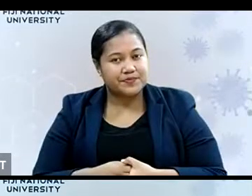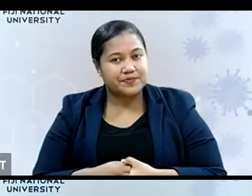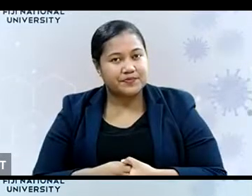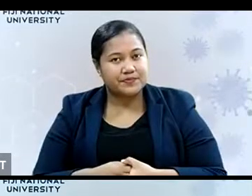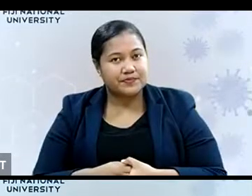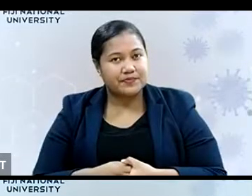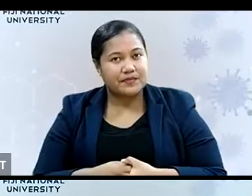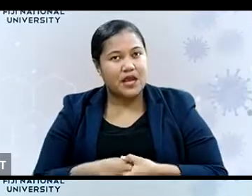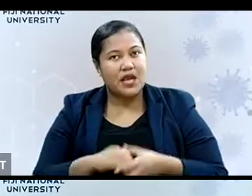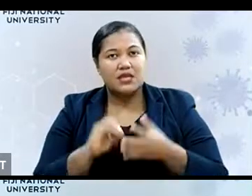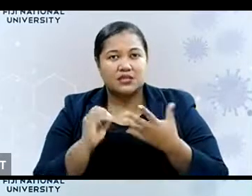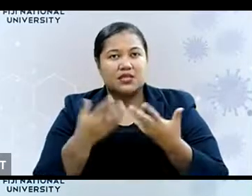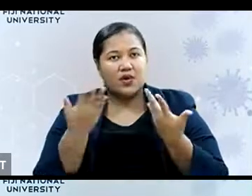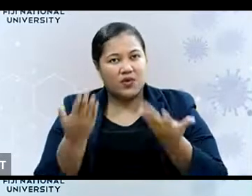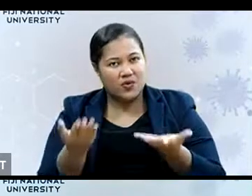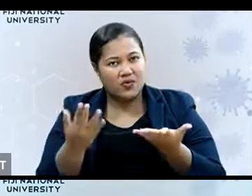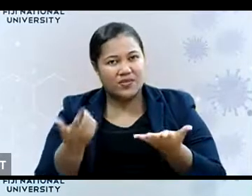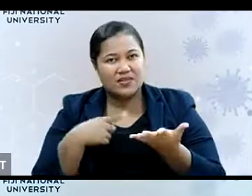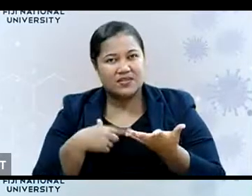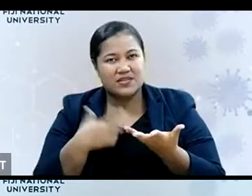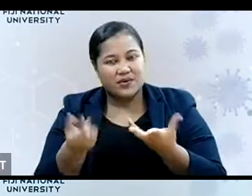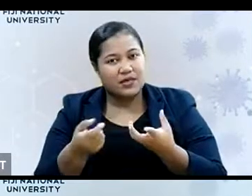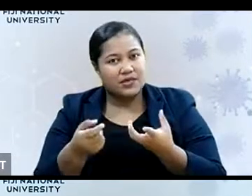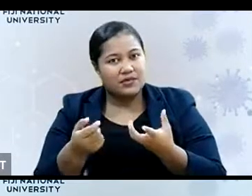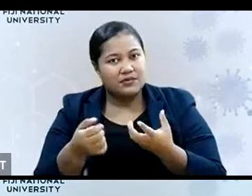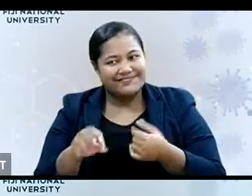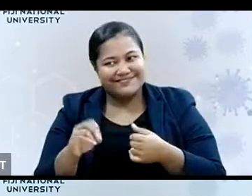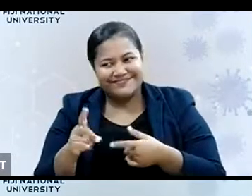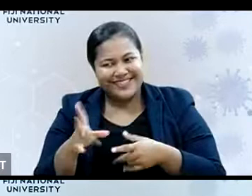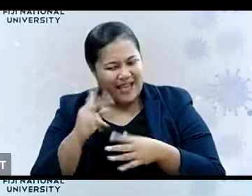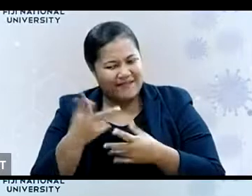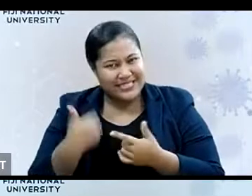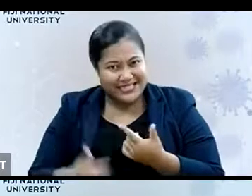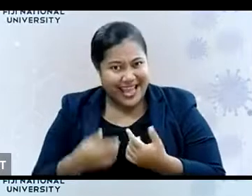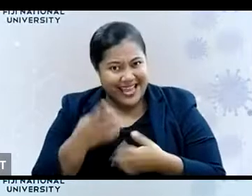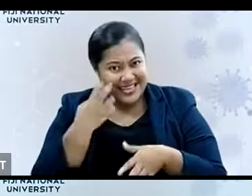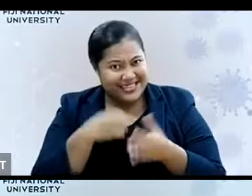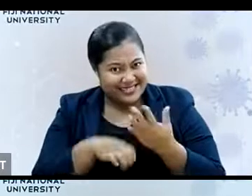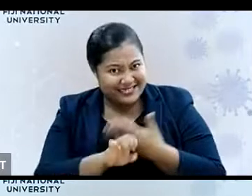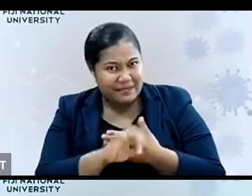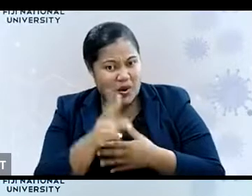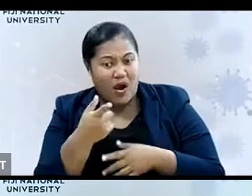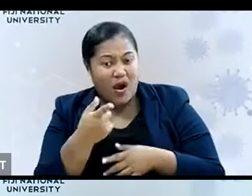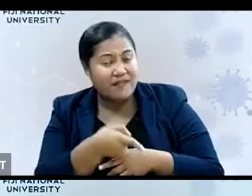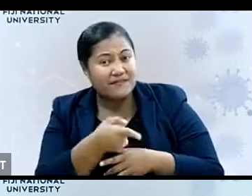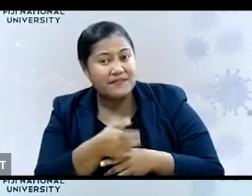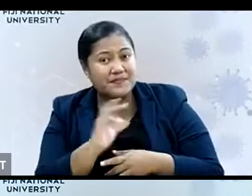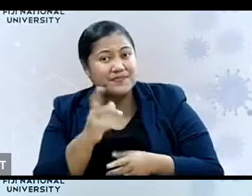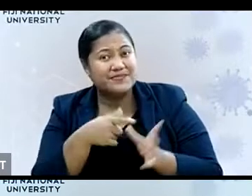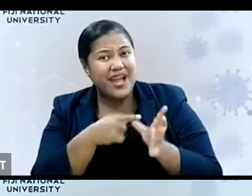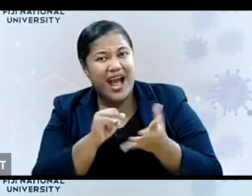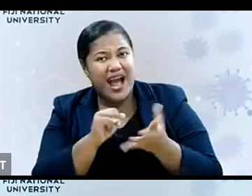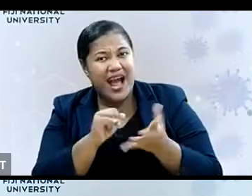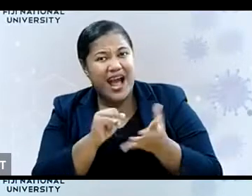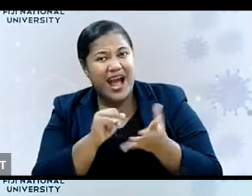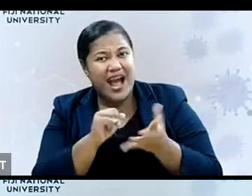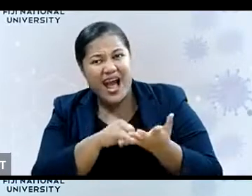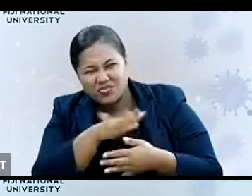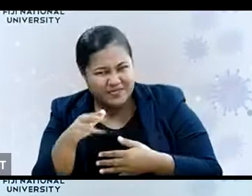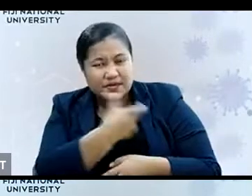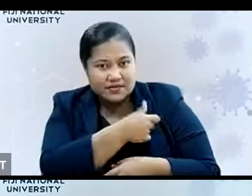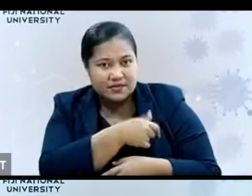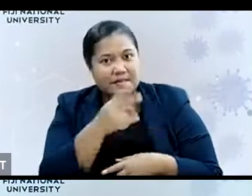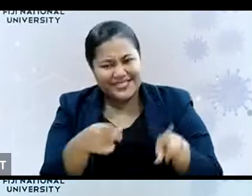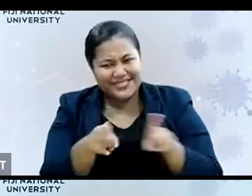crop up this rare side effect of the AstraZeneca vaccine, probably related in some way to the